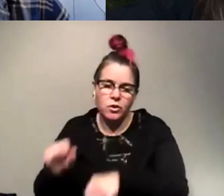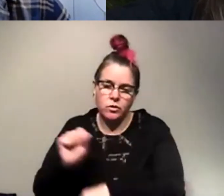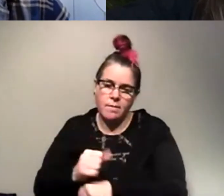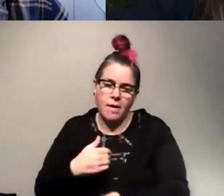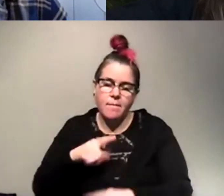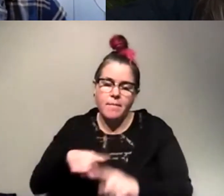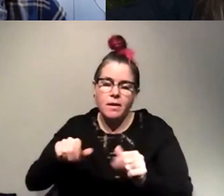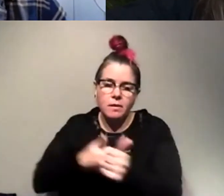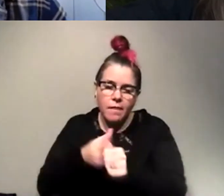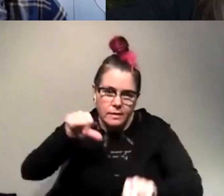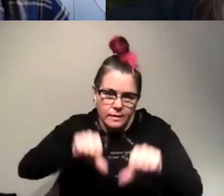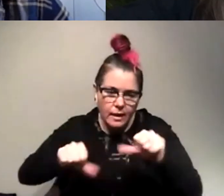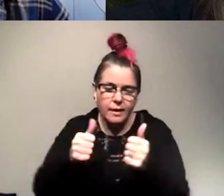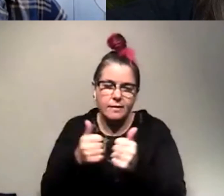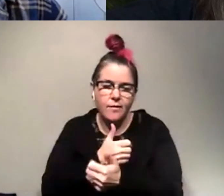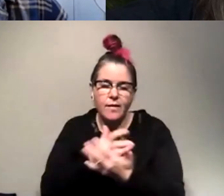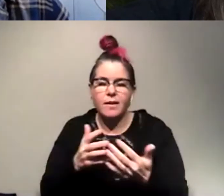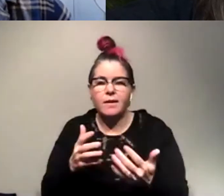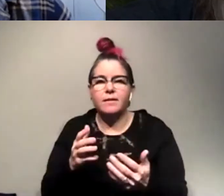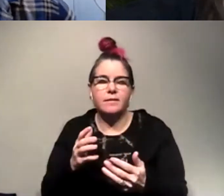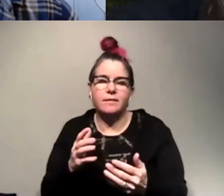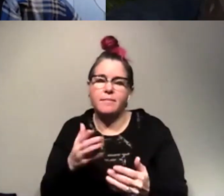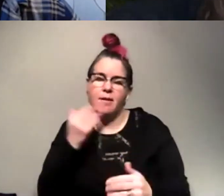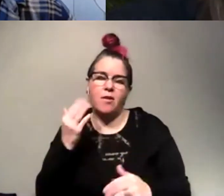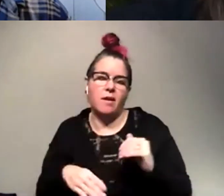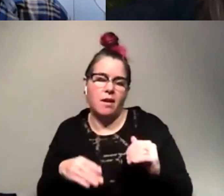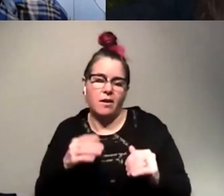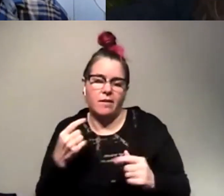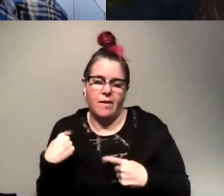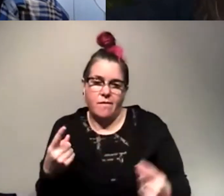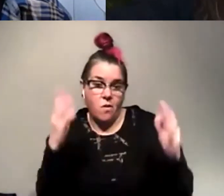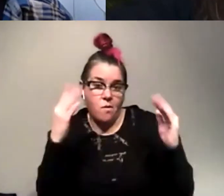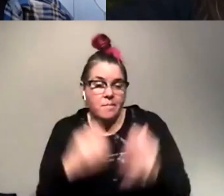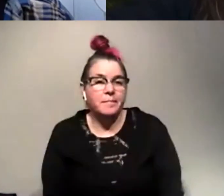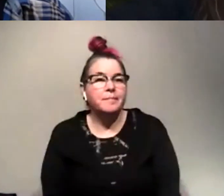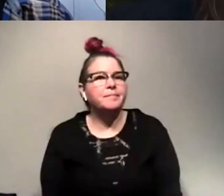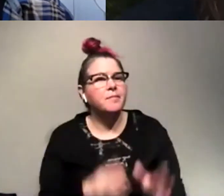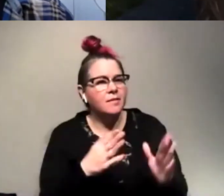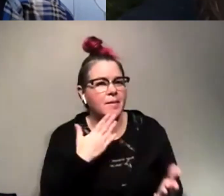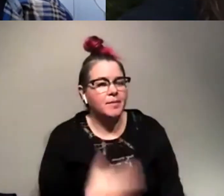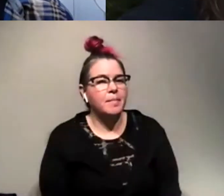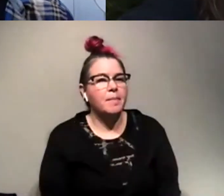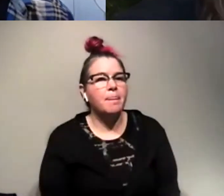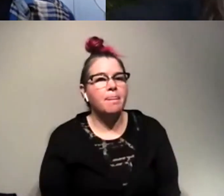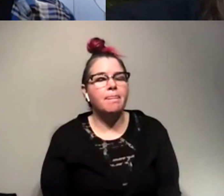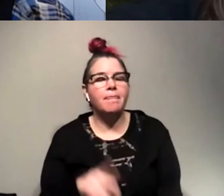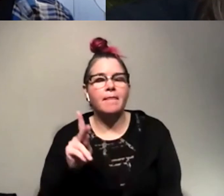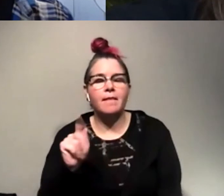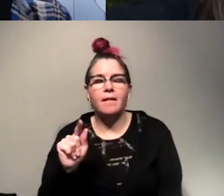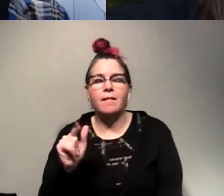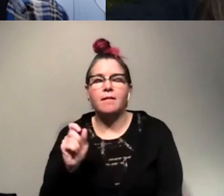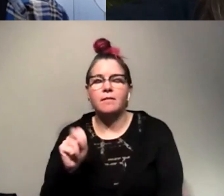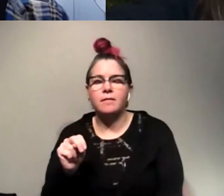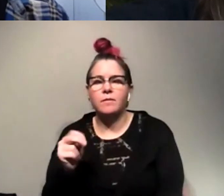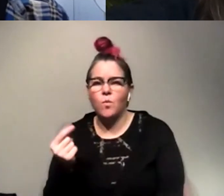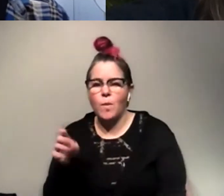that part of it is better than I could have ever hoped. Awesome, thank you. Caitlin wants to know, what behaviors could